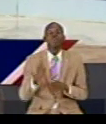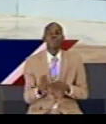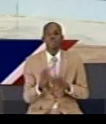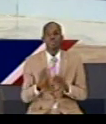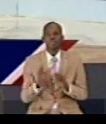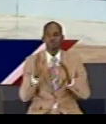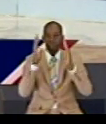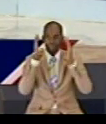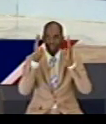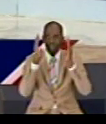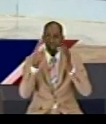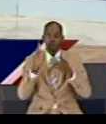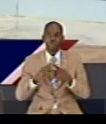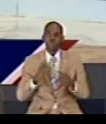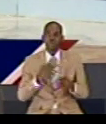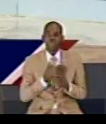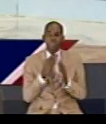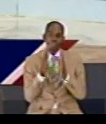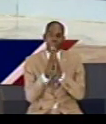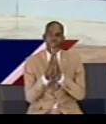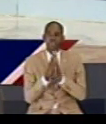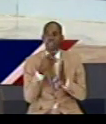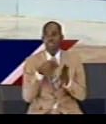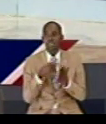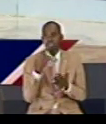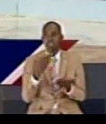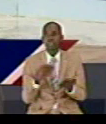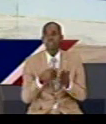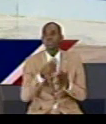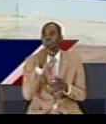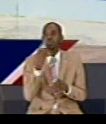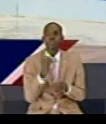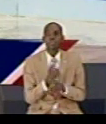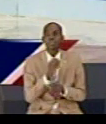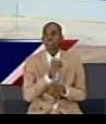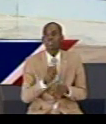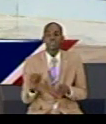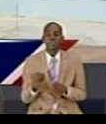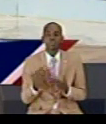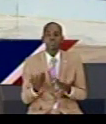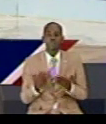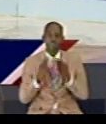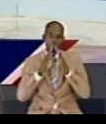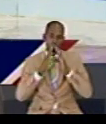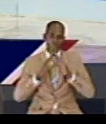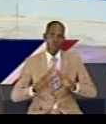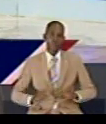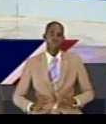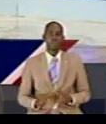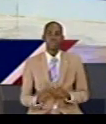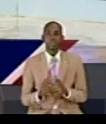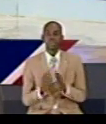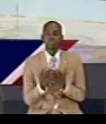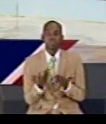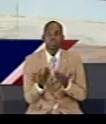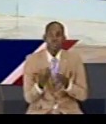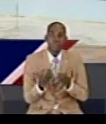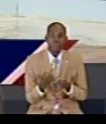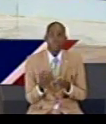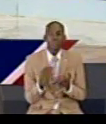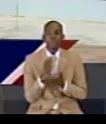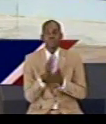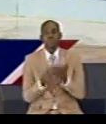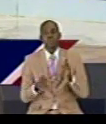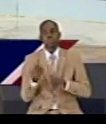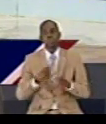my prayer. It says it's not just a silent passion. It's not just something quiet within me. Some people will